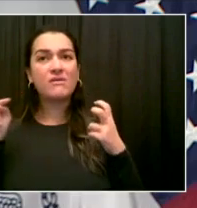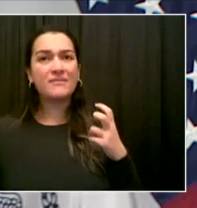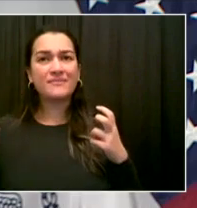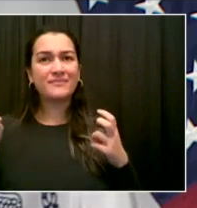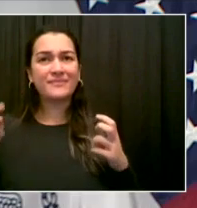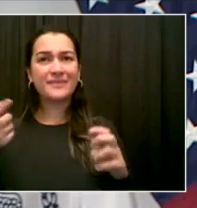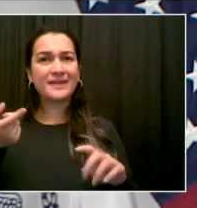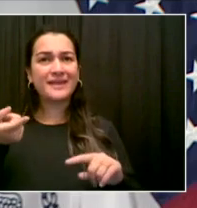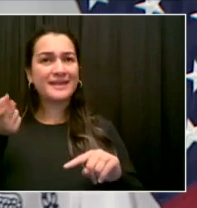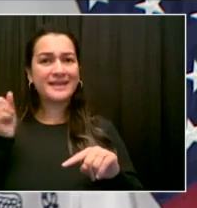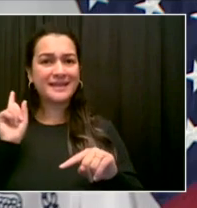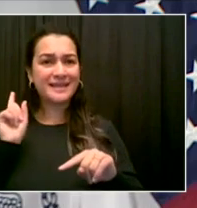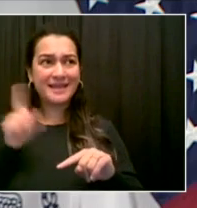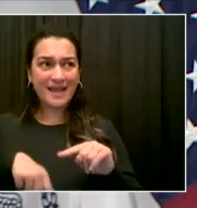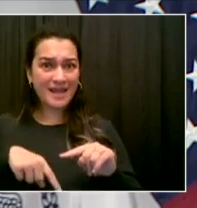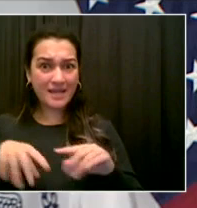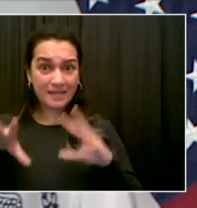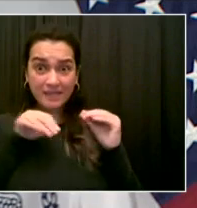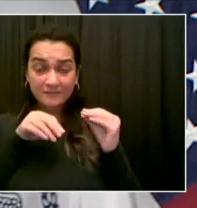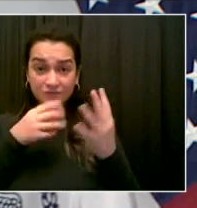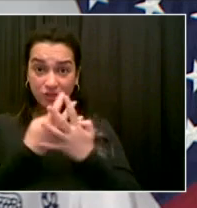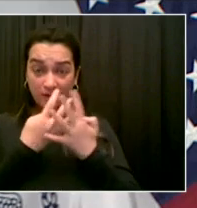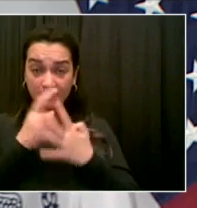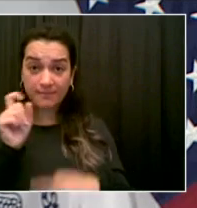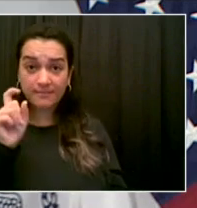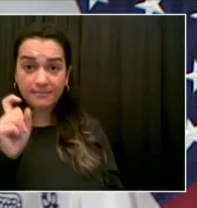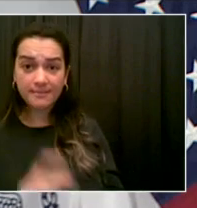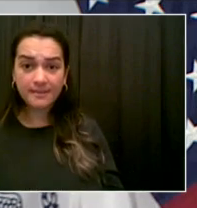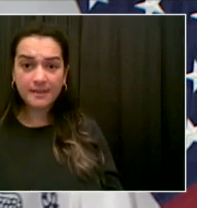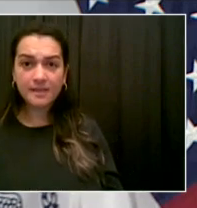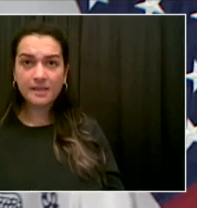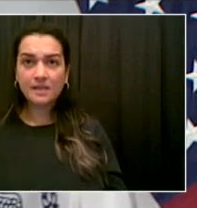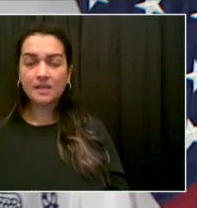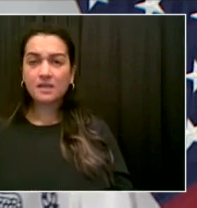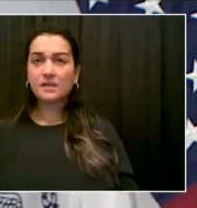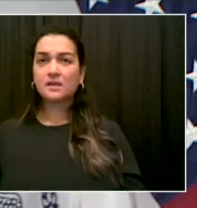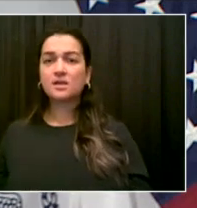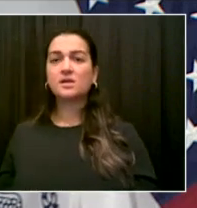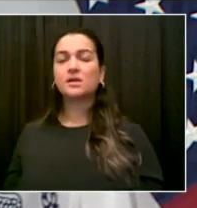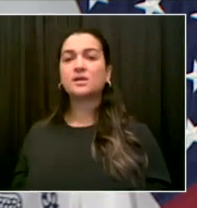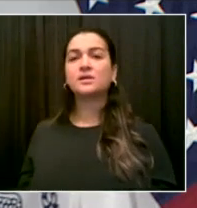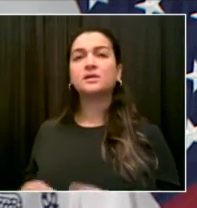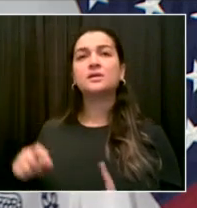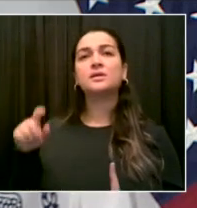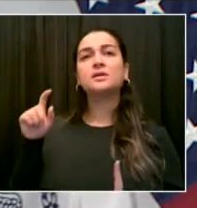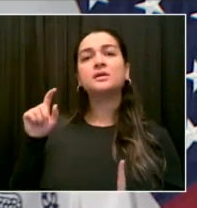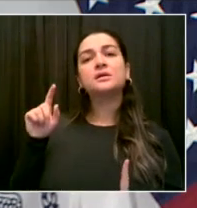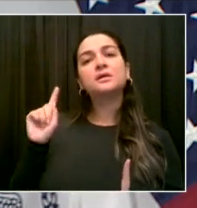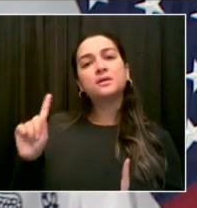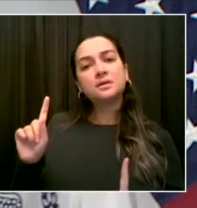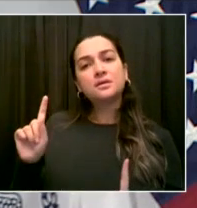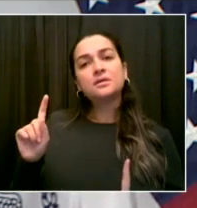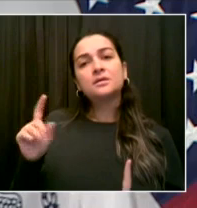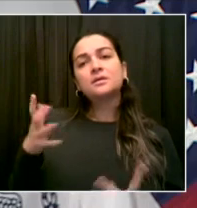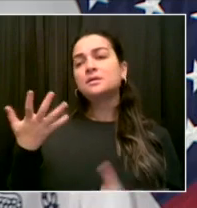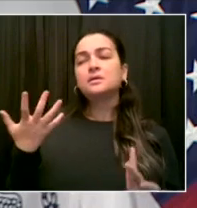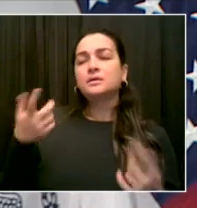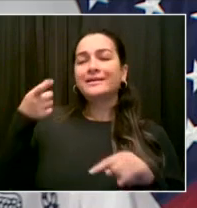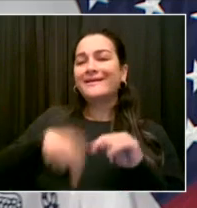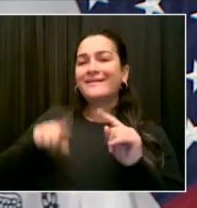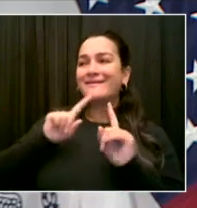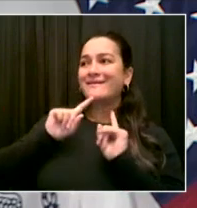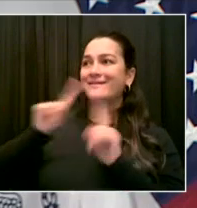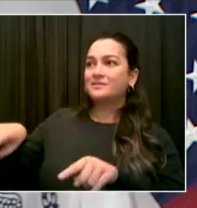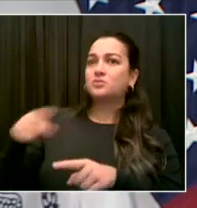challenge. But the important thing for us to do right now is to work within the law as intensely